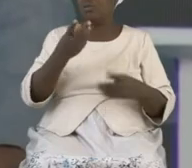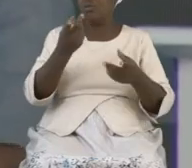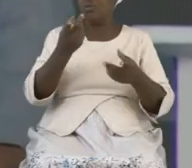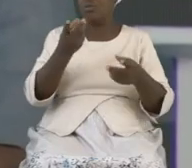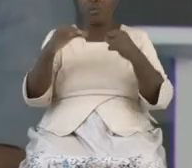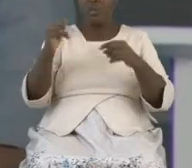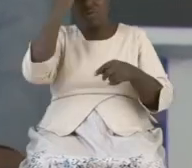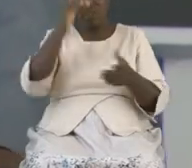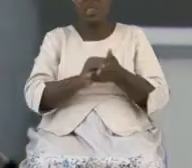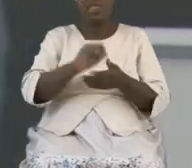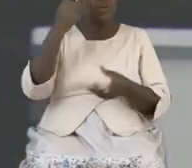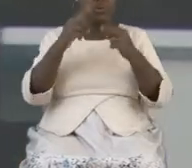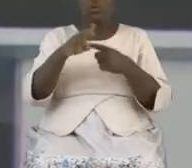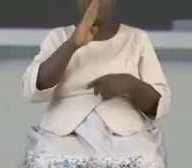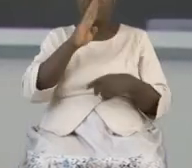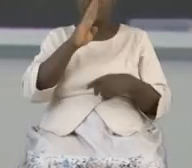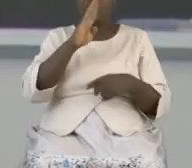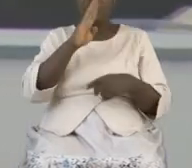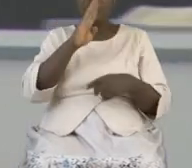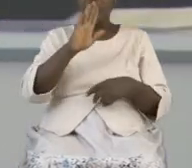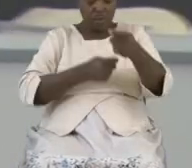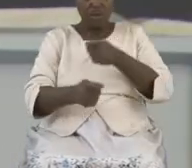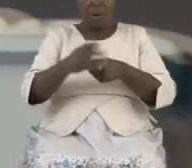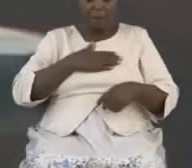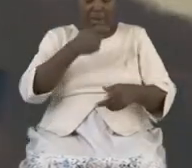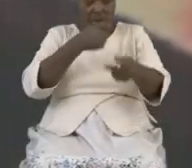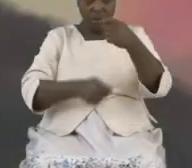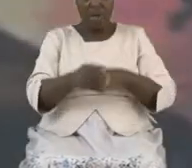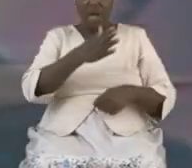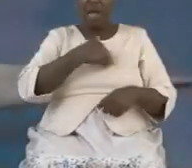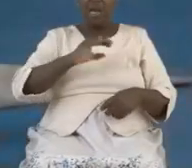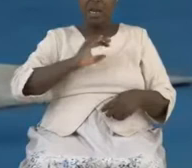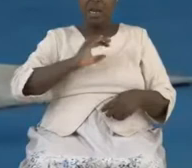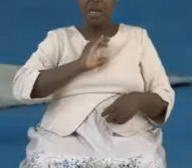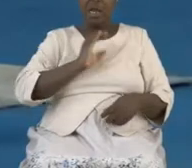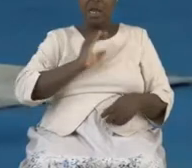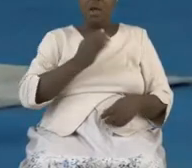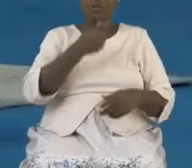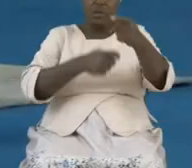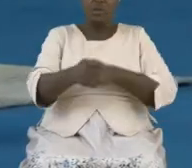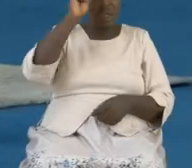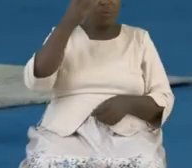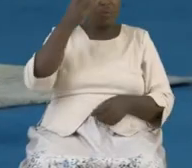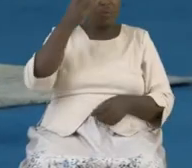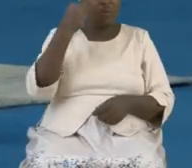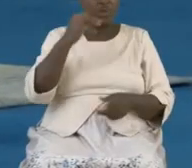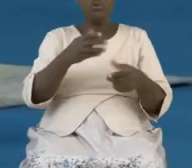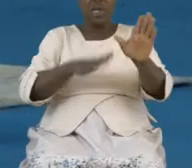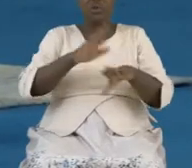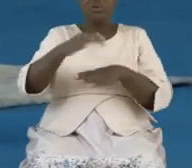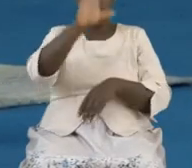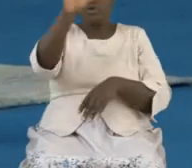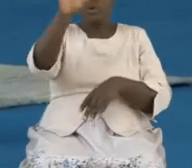substitute, my substitute, our substitute. He was going to die on the cross of Calvary by